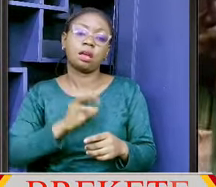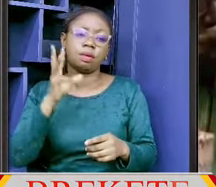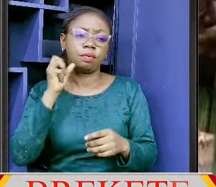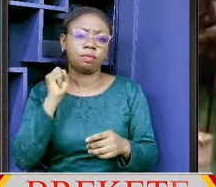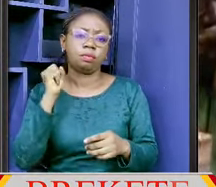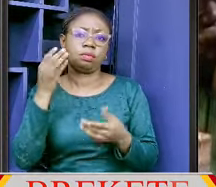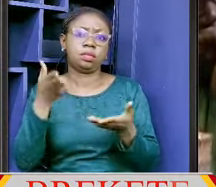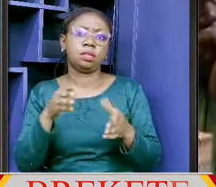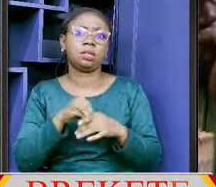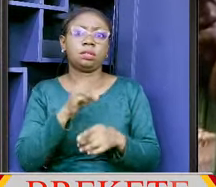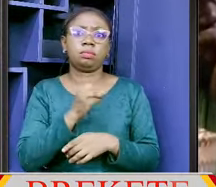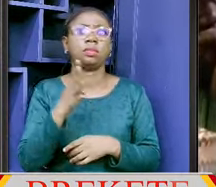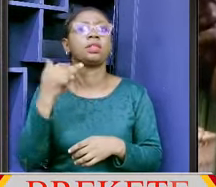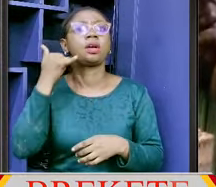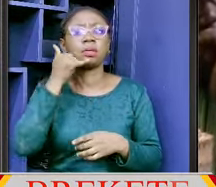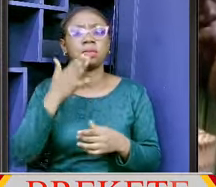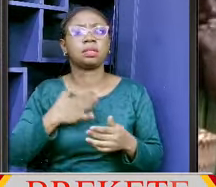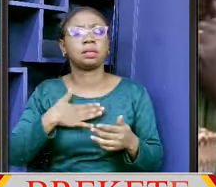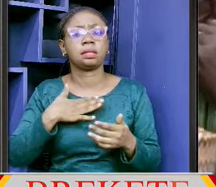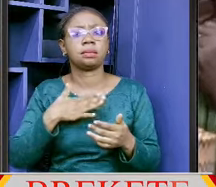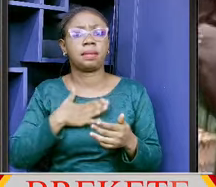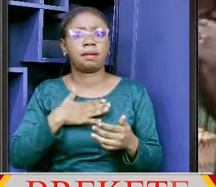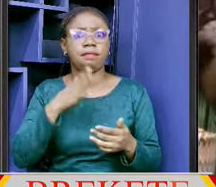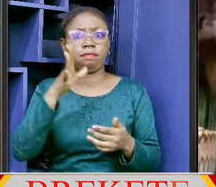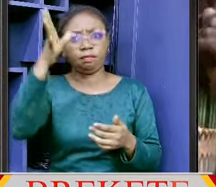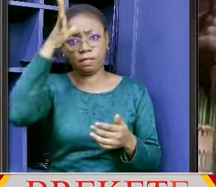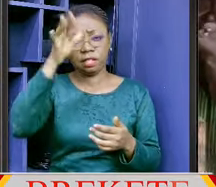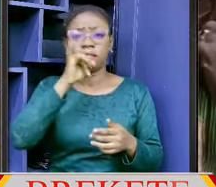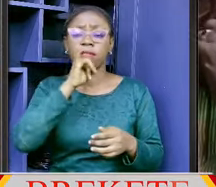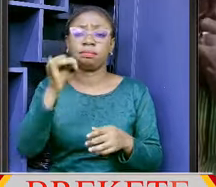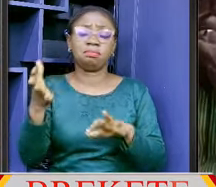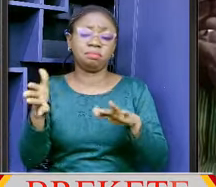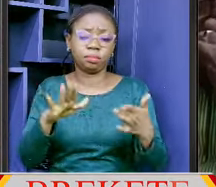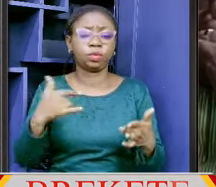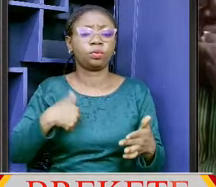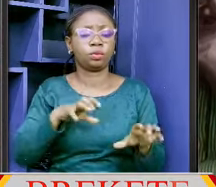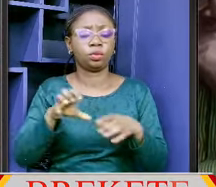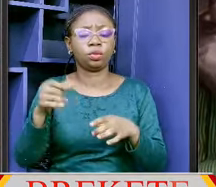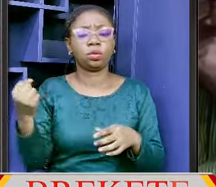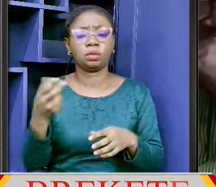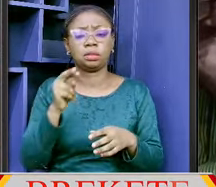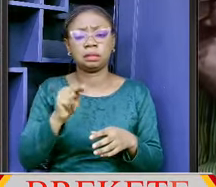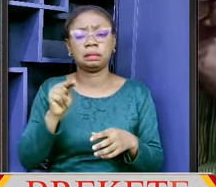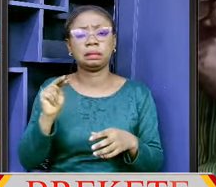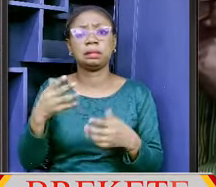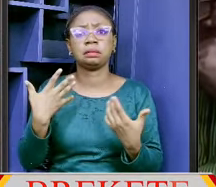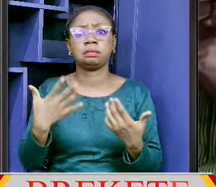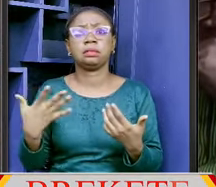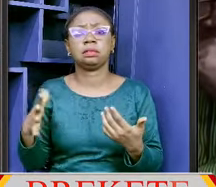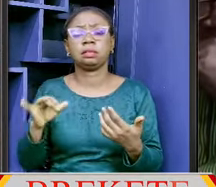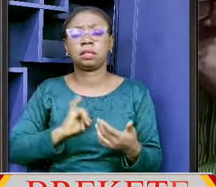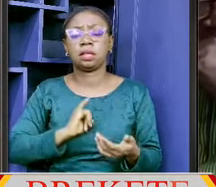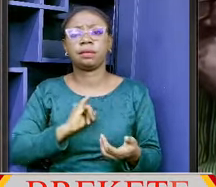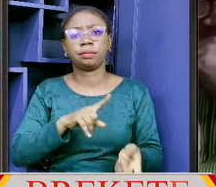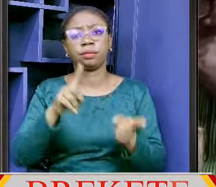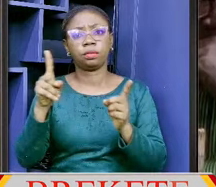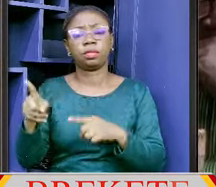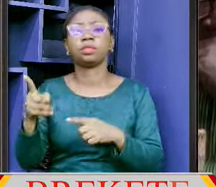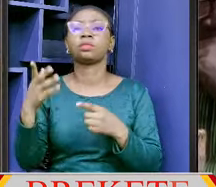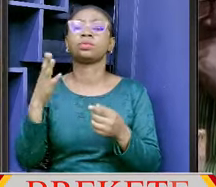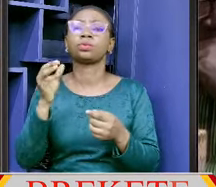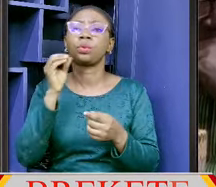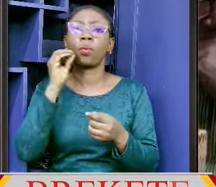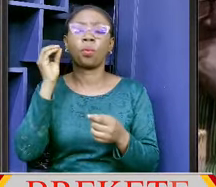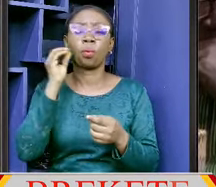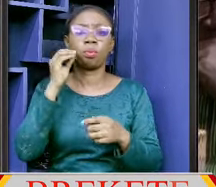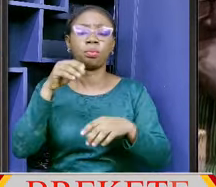father is dead. I said, okay. They did everything necessary. Then I went to him on in the day of the burial